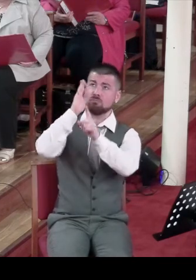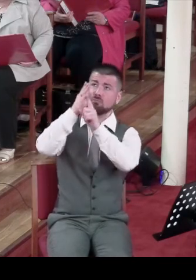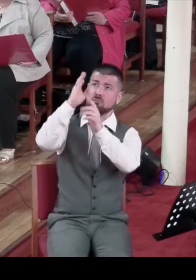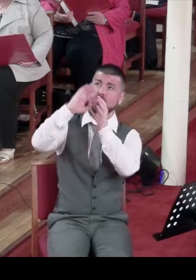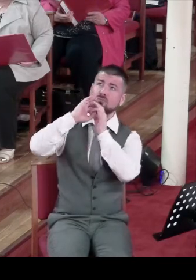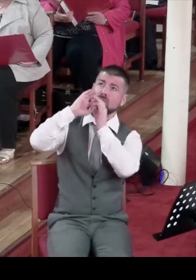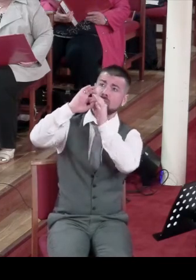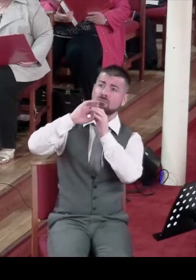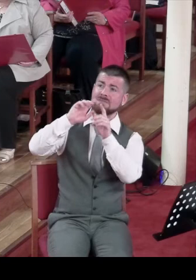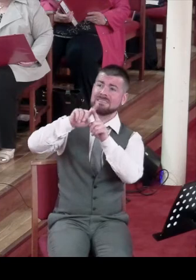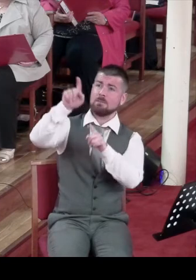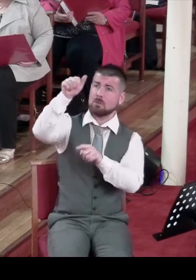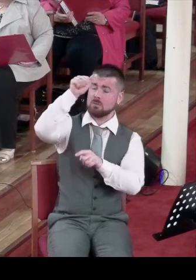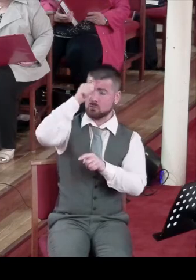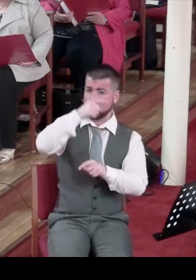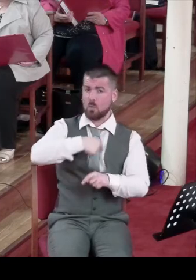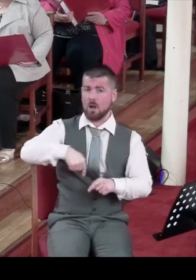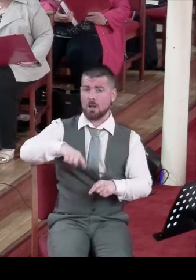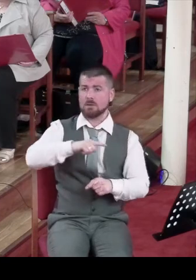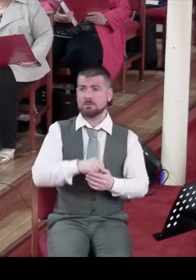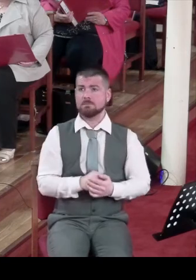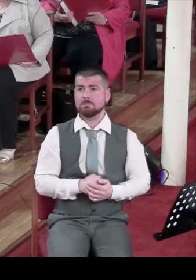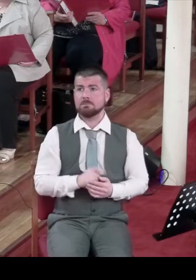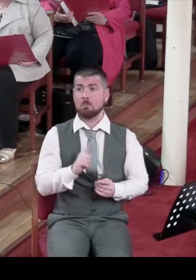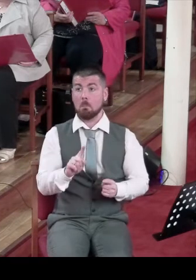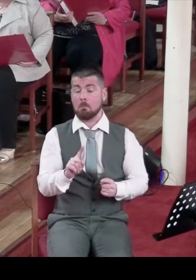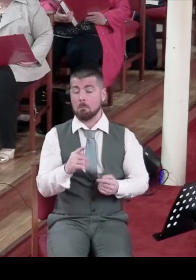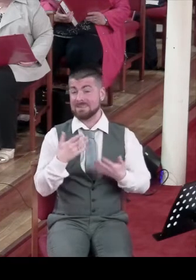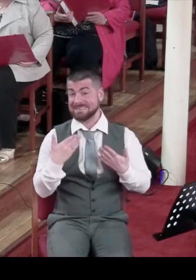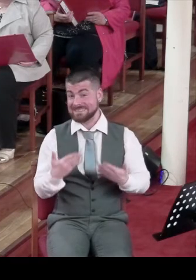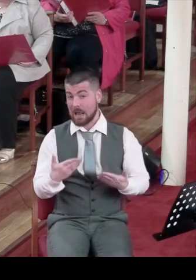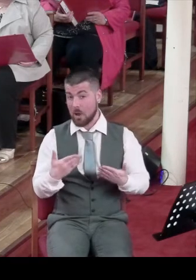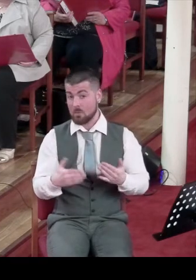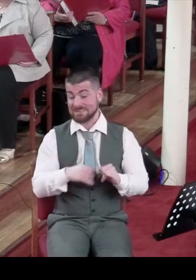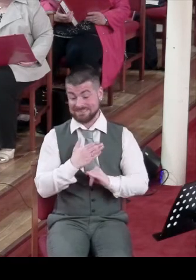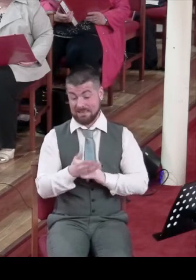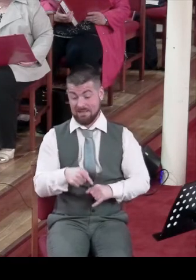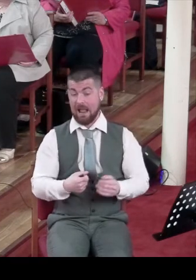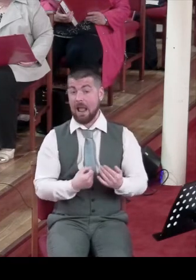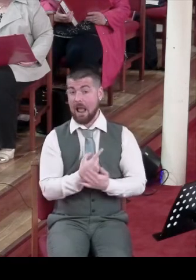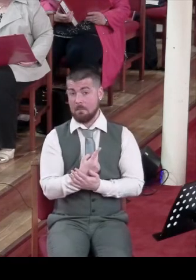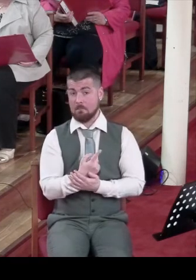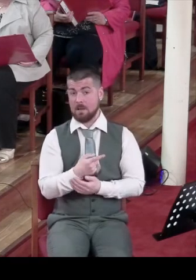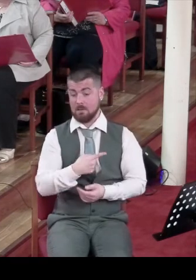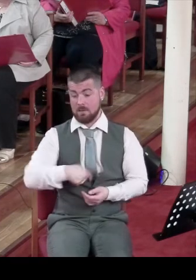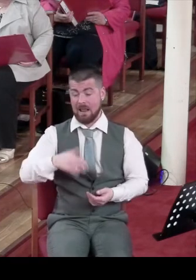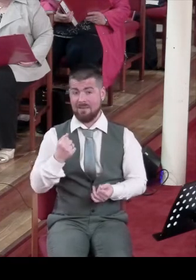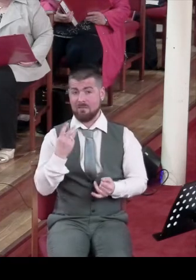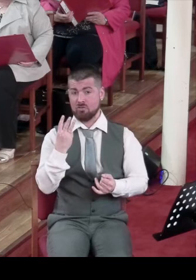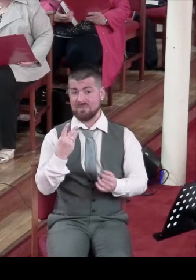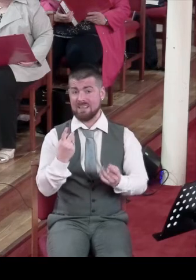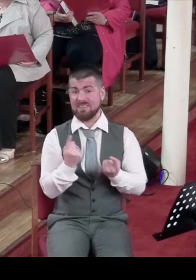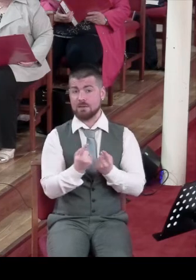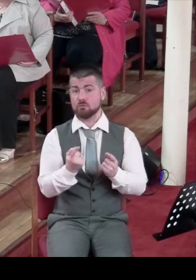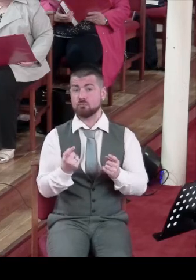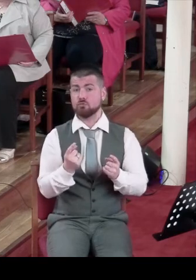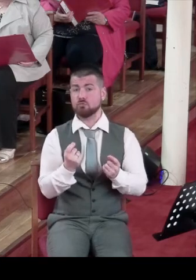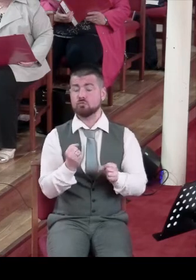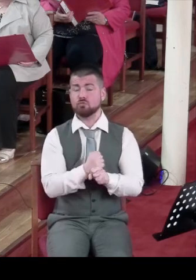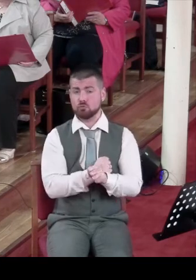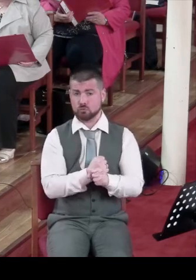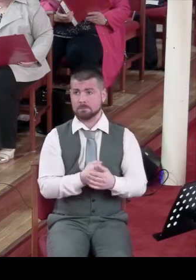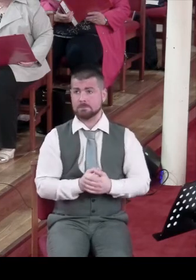all. But for right now, until that completeness, we have three things to do to lead us towards